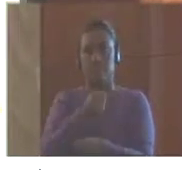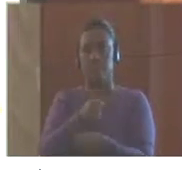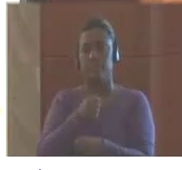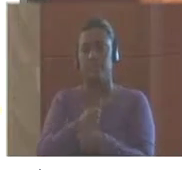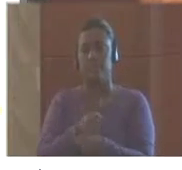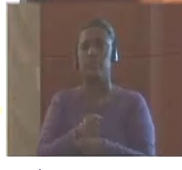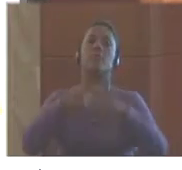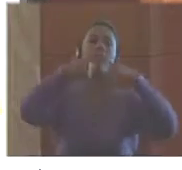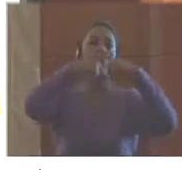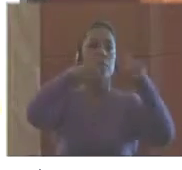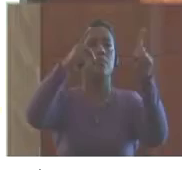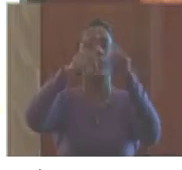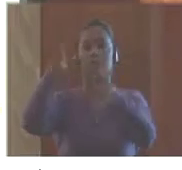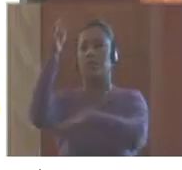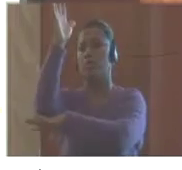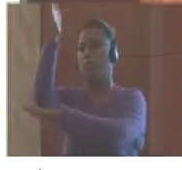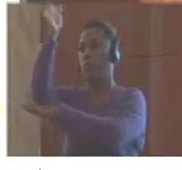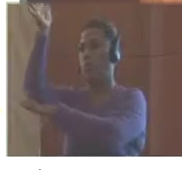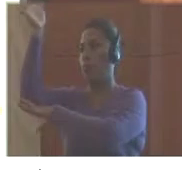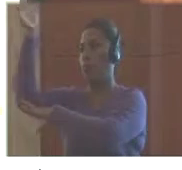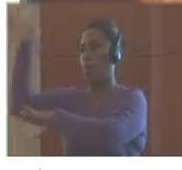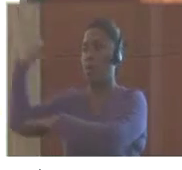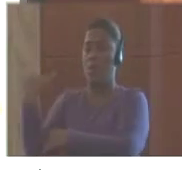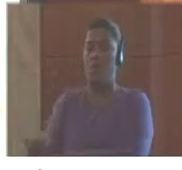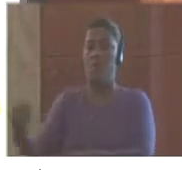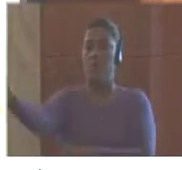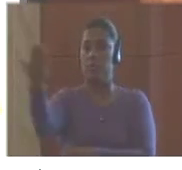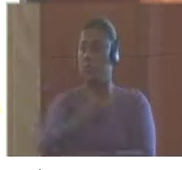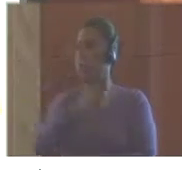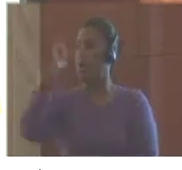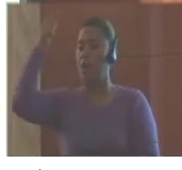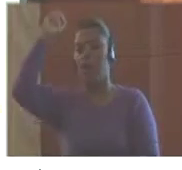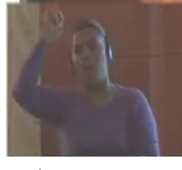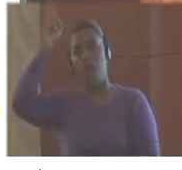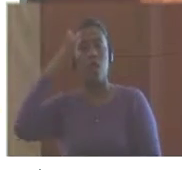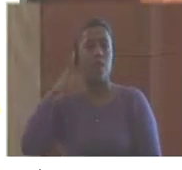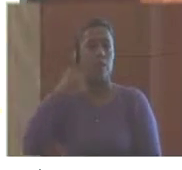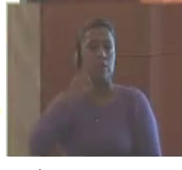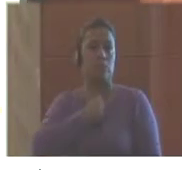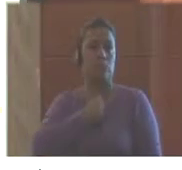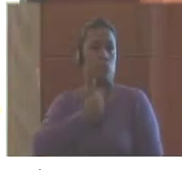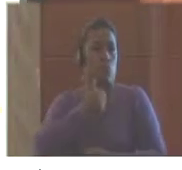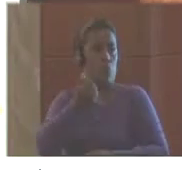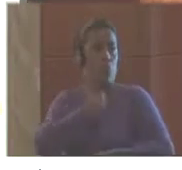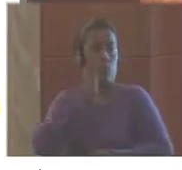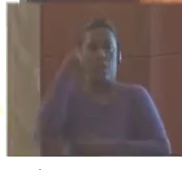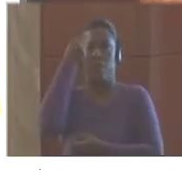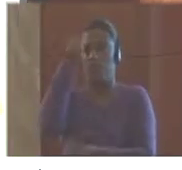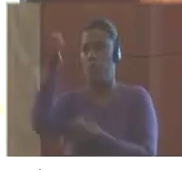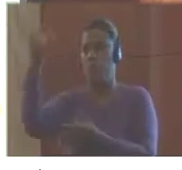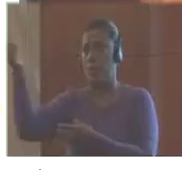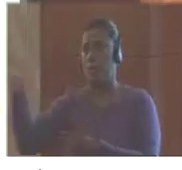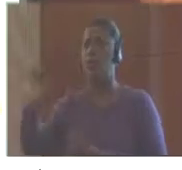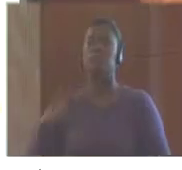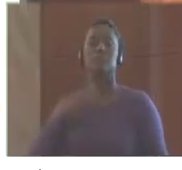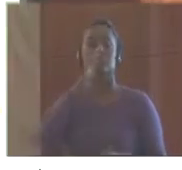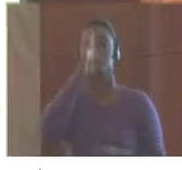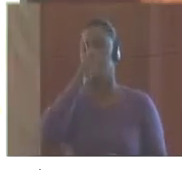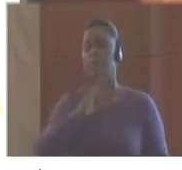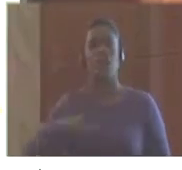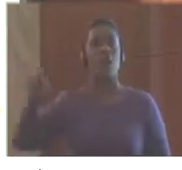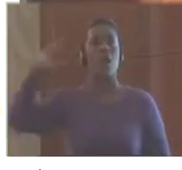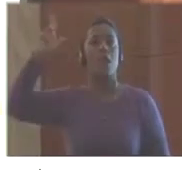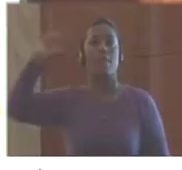economists, and educators, and so on and so forth, and technical people. So all of these experiences that we're sharing here, that are concrete experiences that are